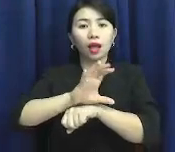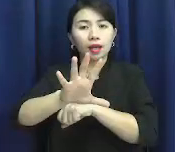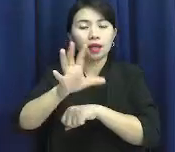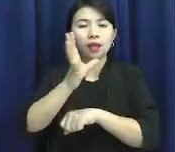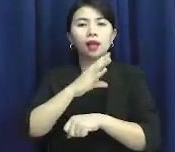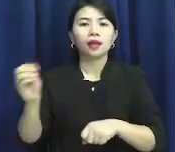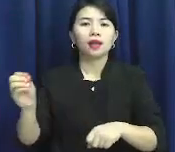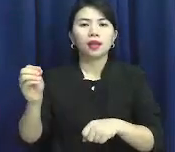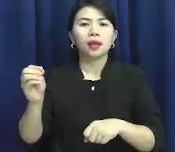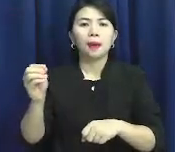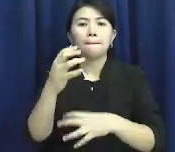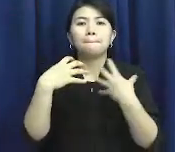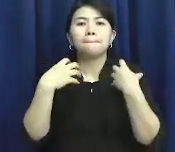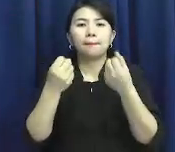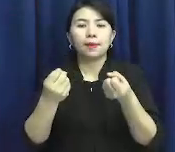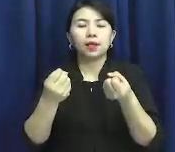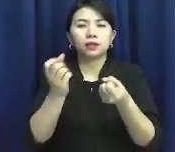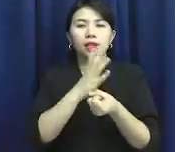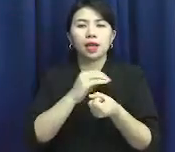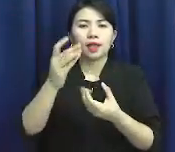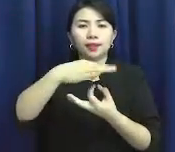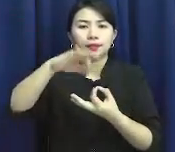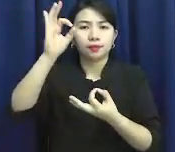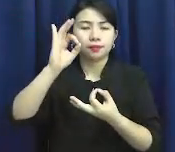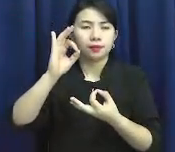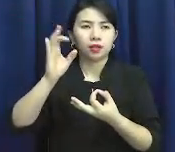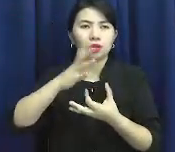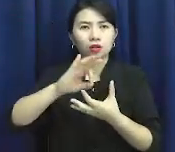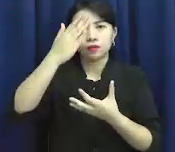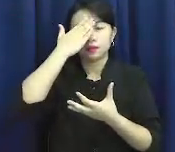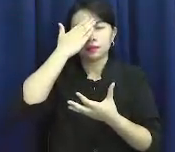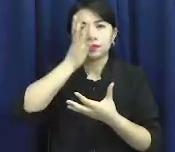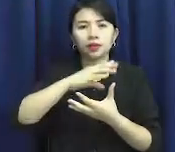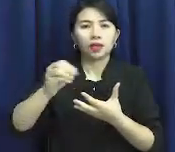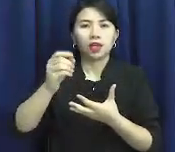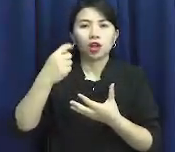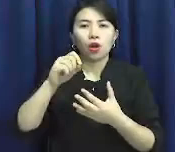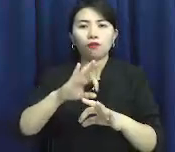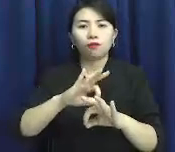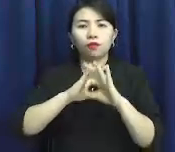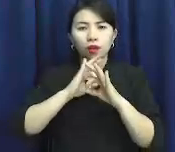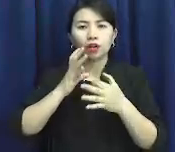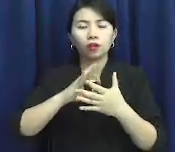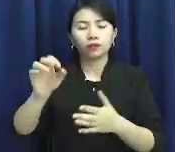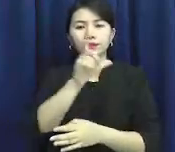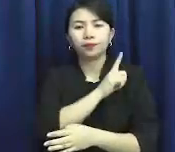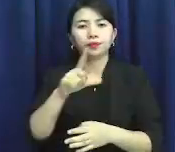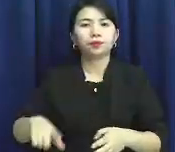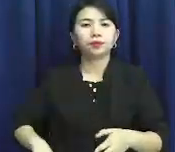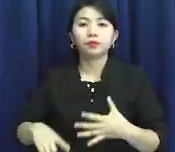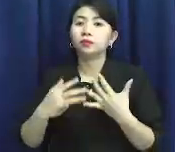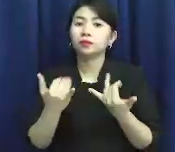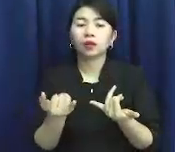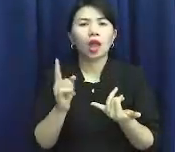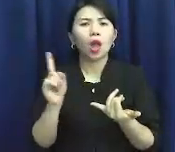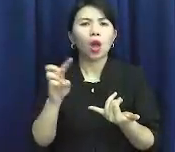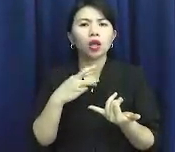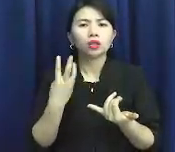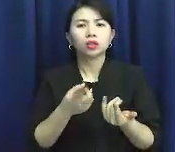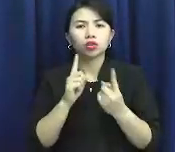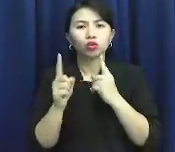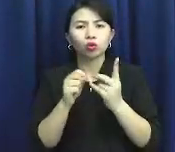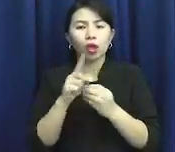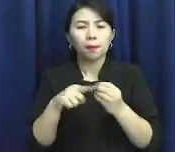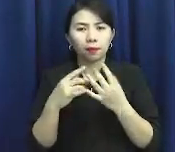and might, the Spirit of knowledge and of the fear of the Lord." Now, ang pinag-uusapan natin